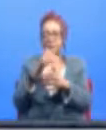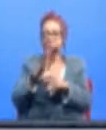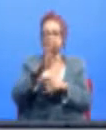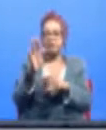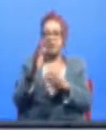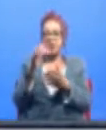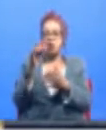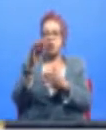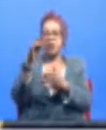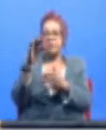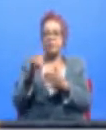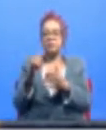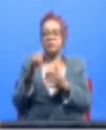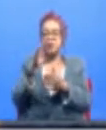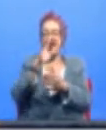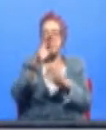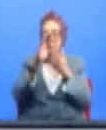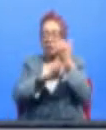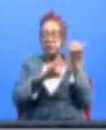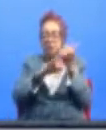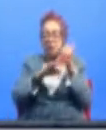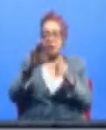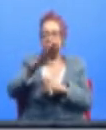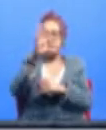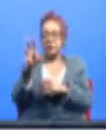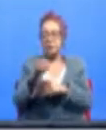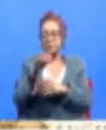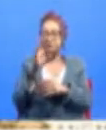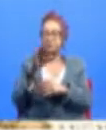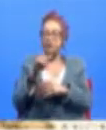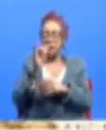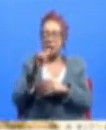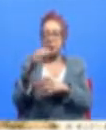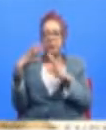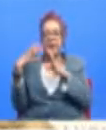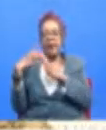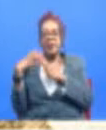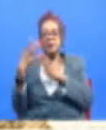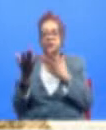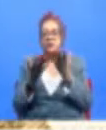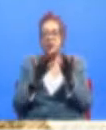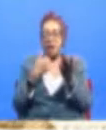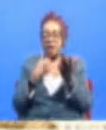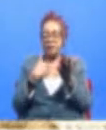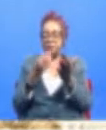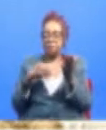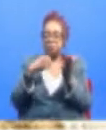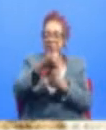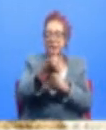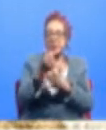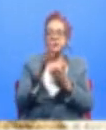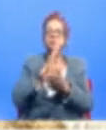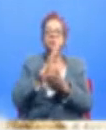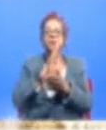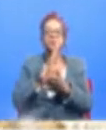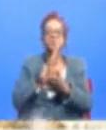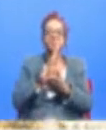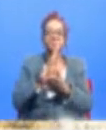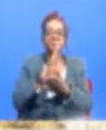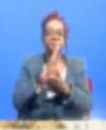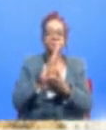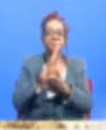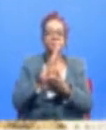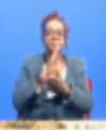low-income countries in Africa, are given reprieve from the burden of servicing debt obligations. We have